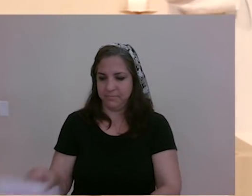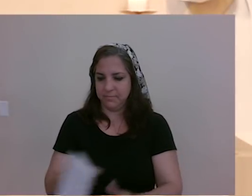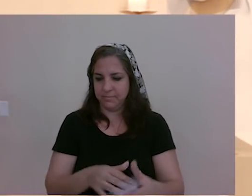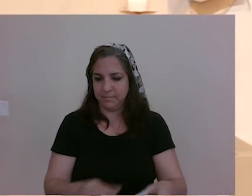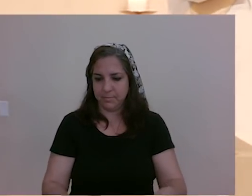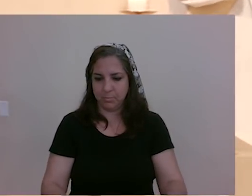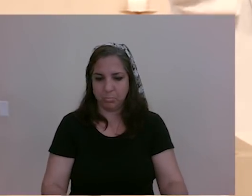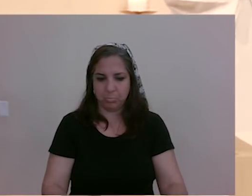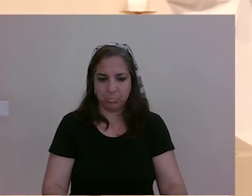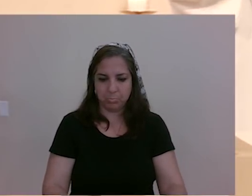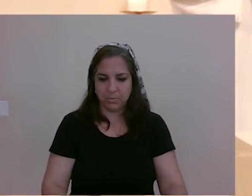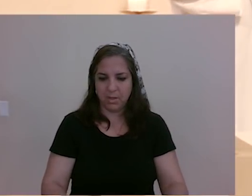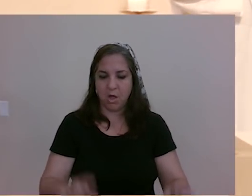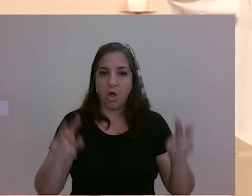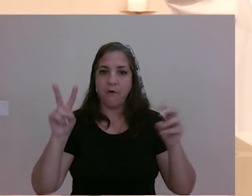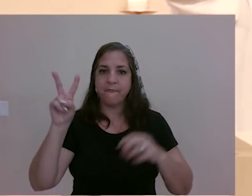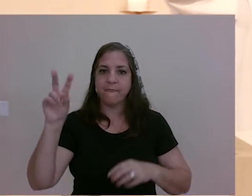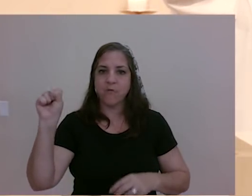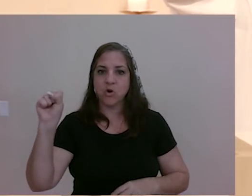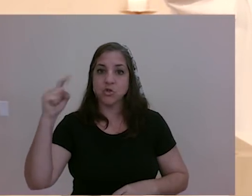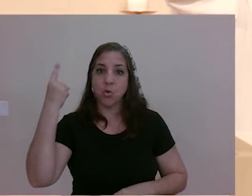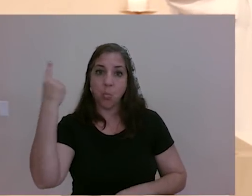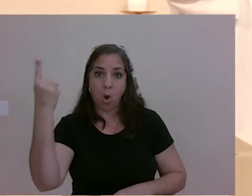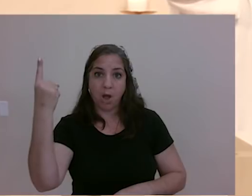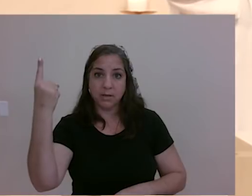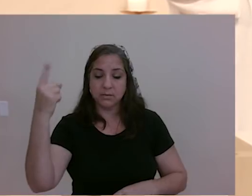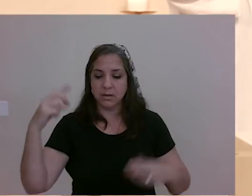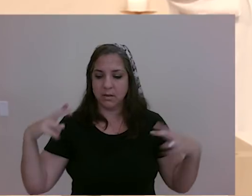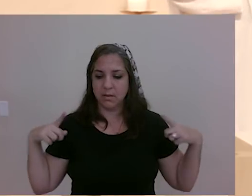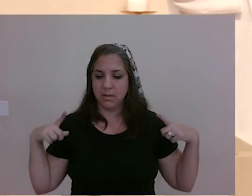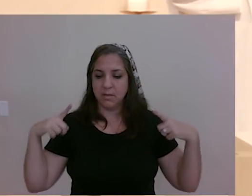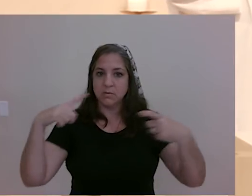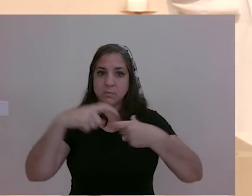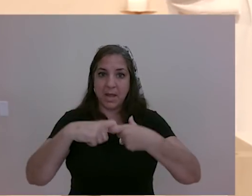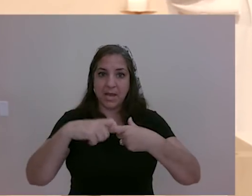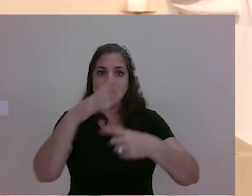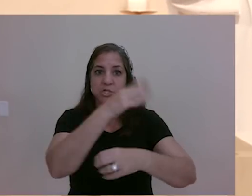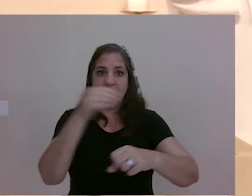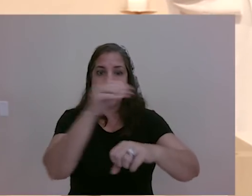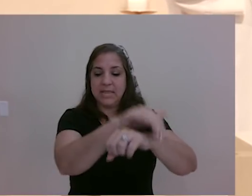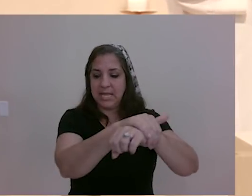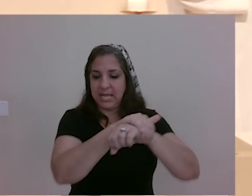1. Then the Spanish refrain and English refrain, and then verse 3.